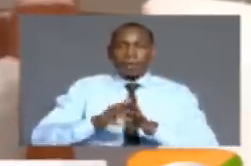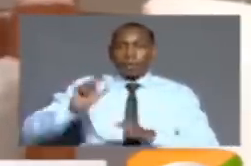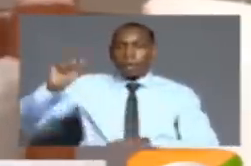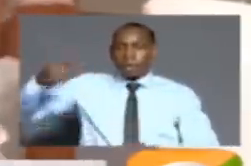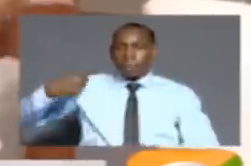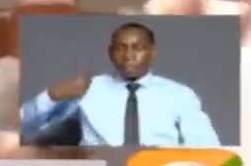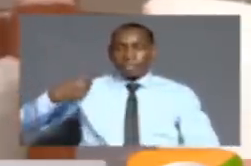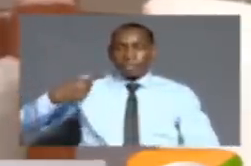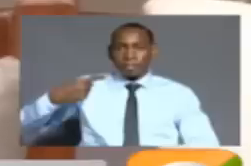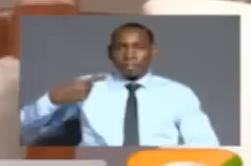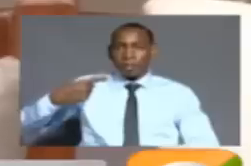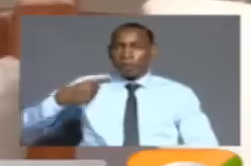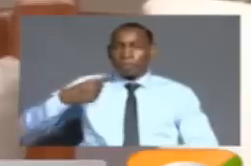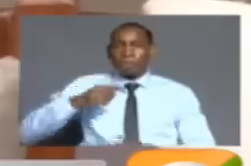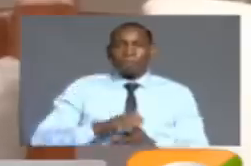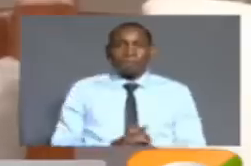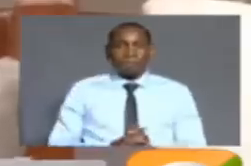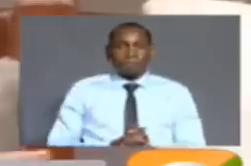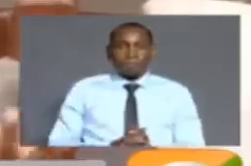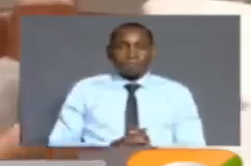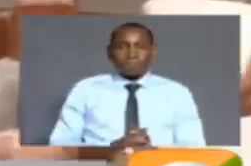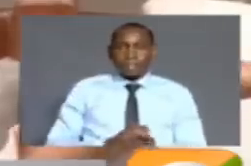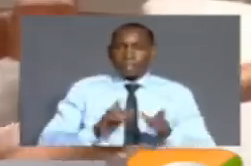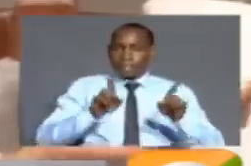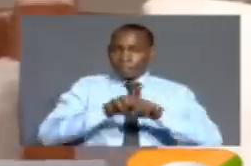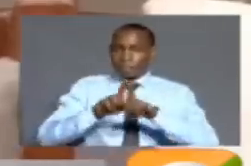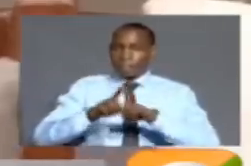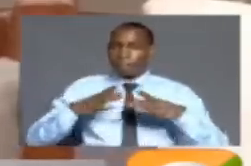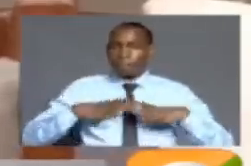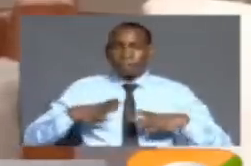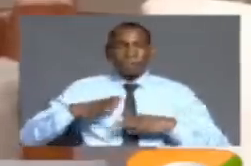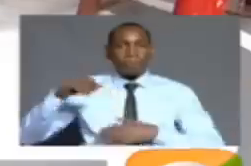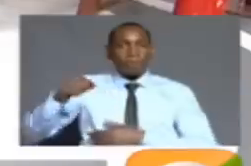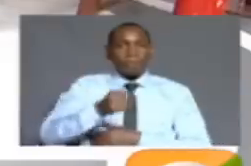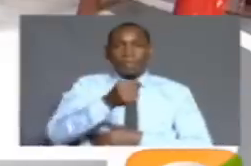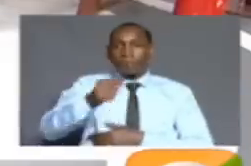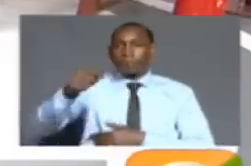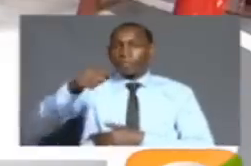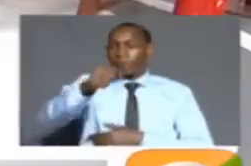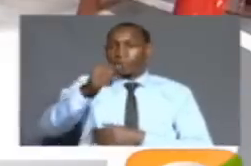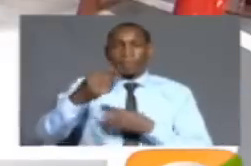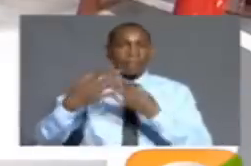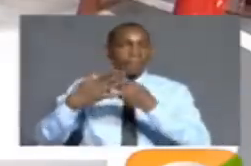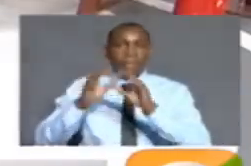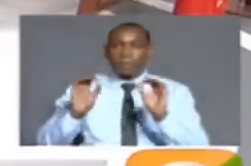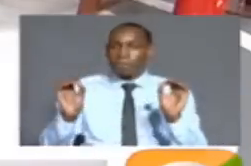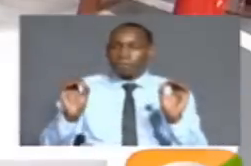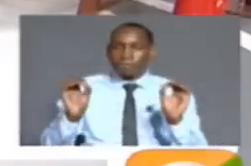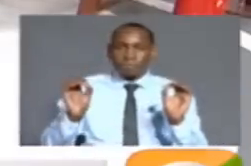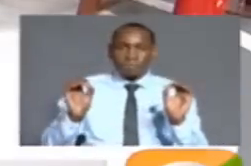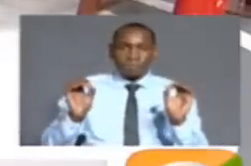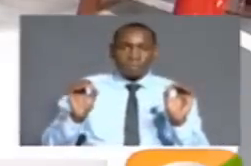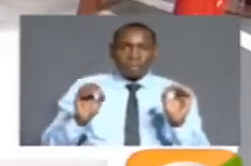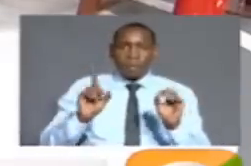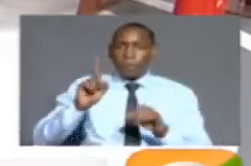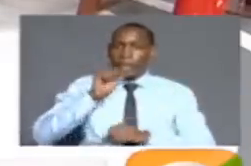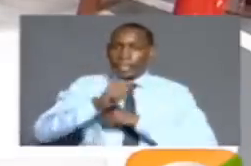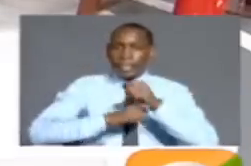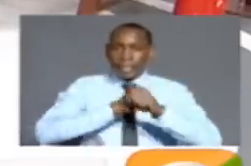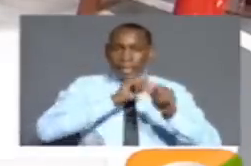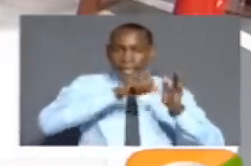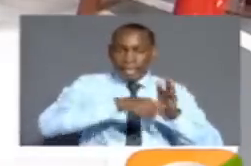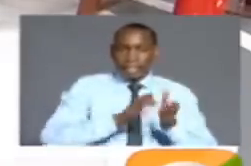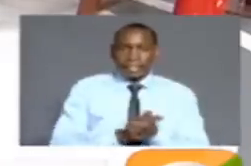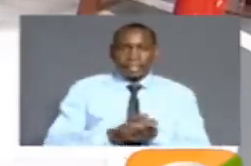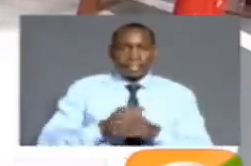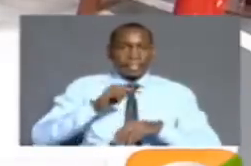has really, not much has been done. No. And yet they're just walking around. It's very sad. They're walking around. Very yes. Scot-free. A year later. Yeah. So when